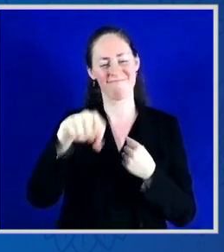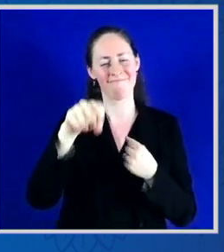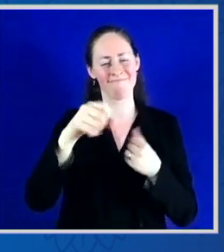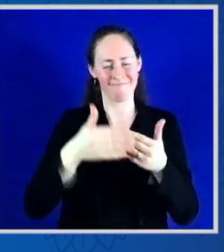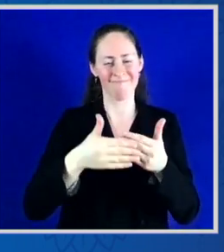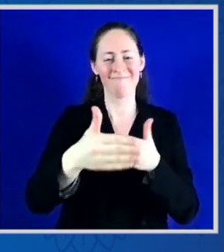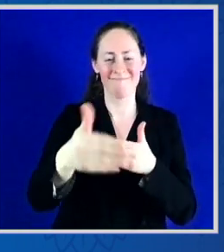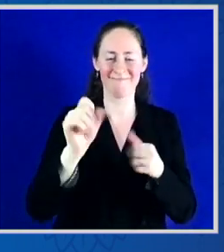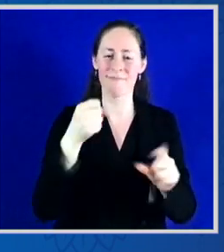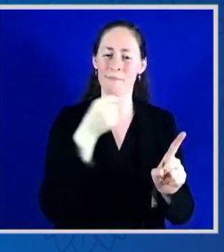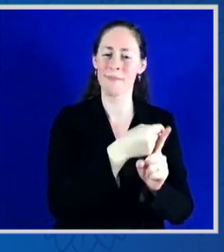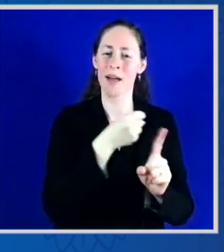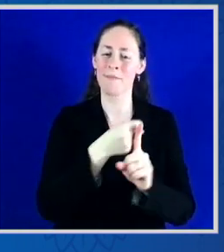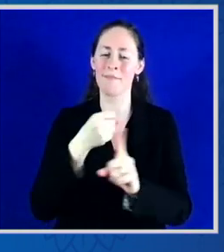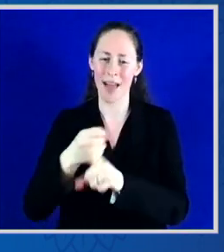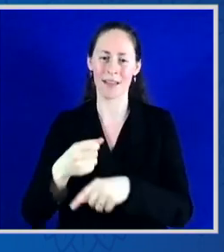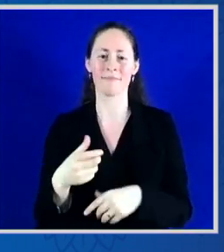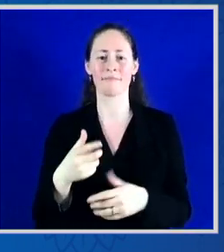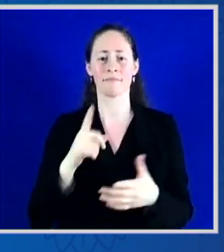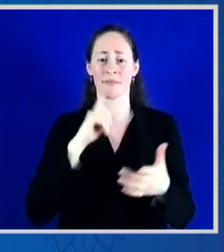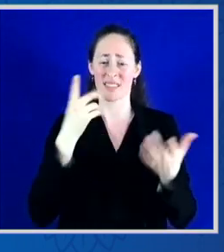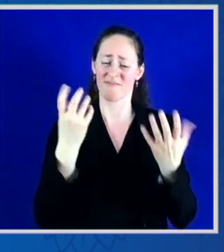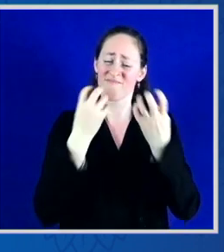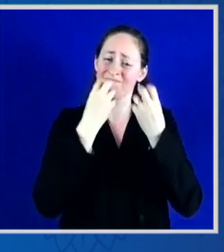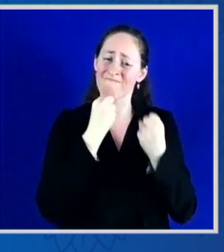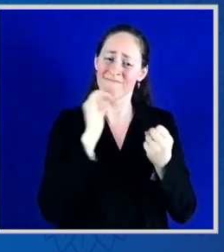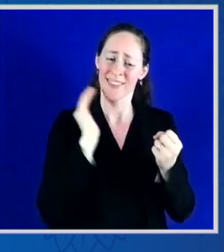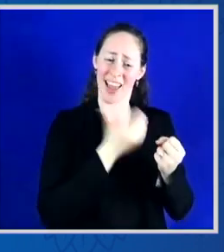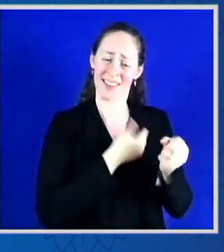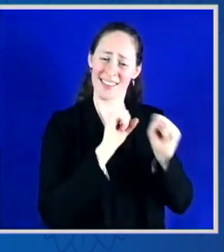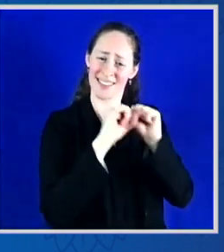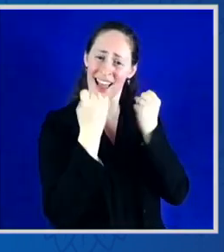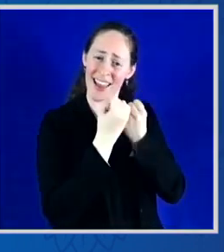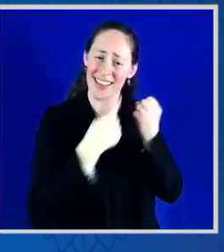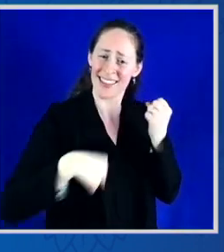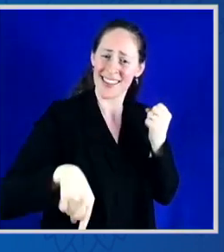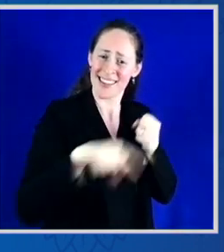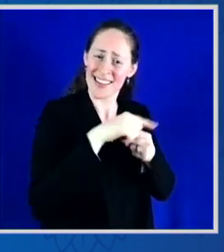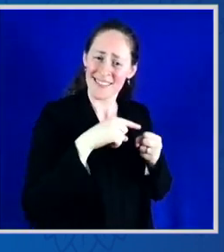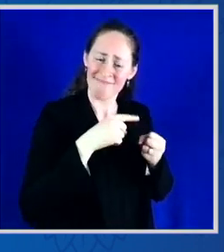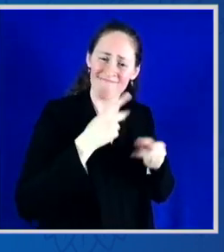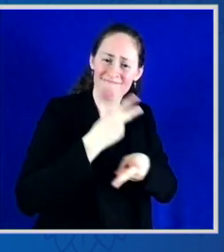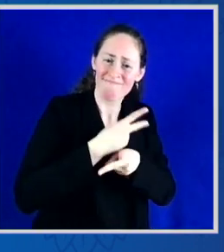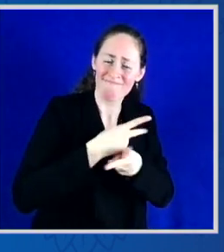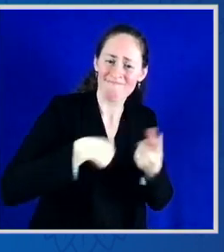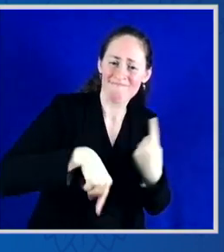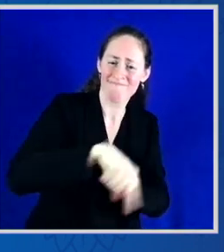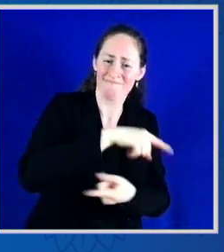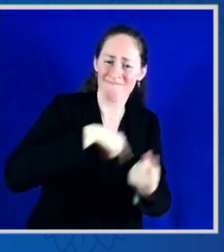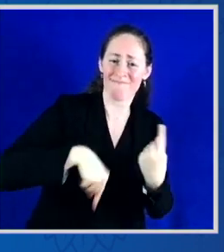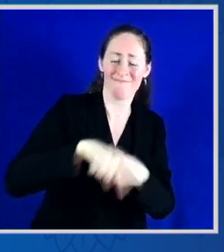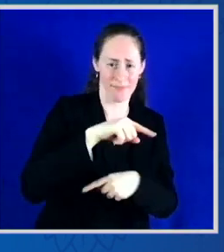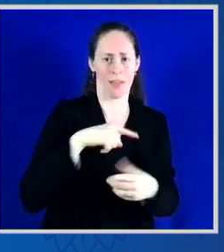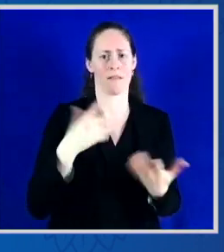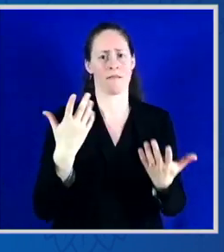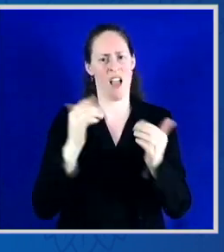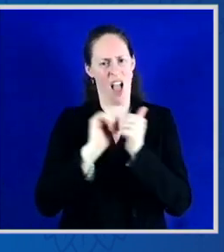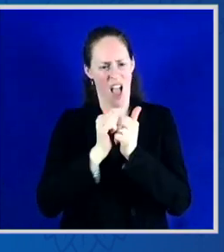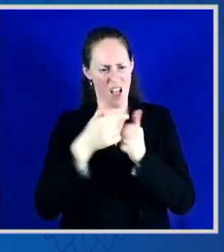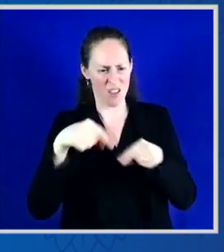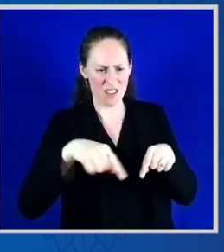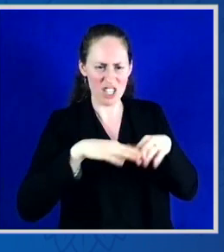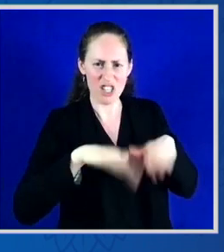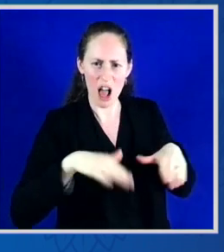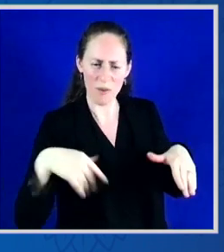society. I also understood that in order to produce the desired outcome, we needed to ensure that those who care for